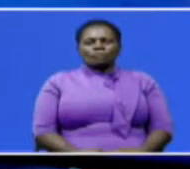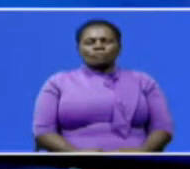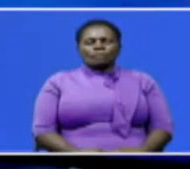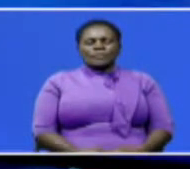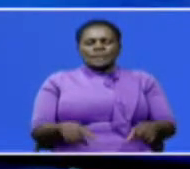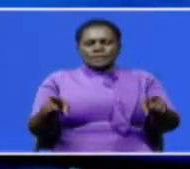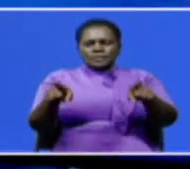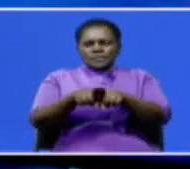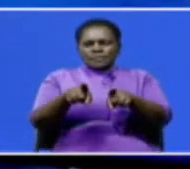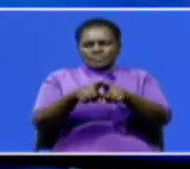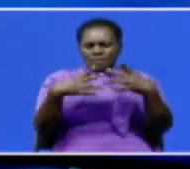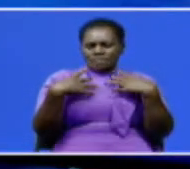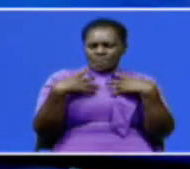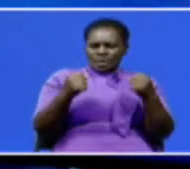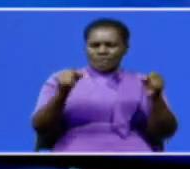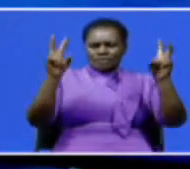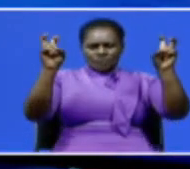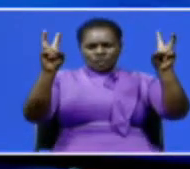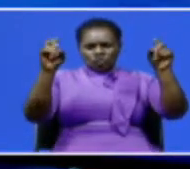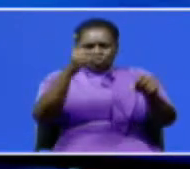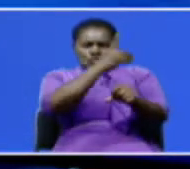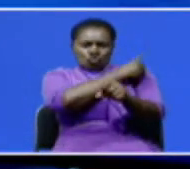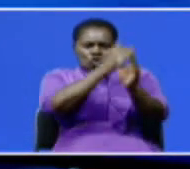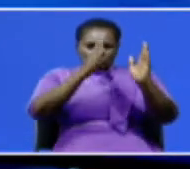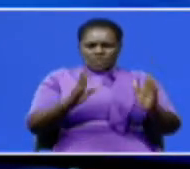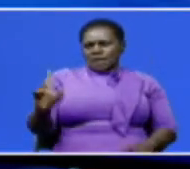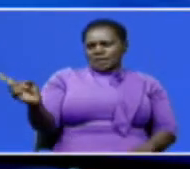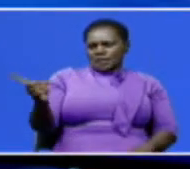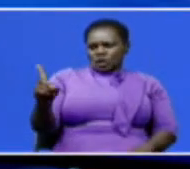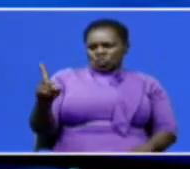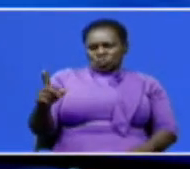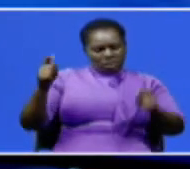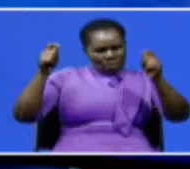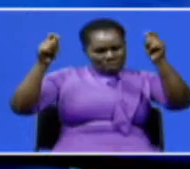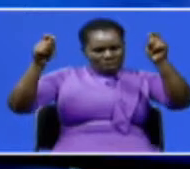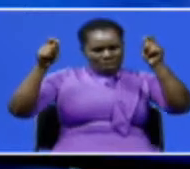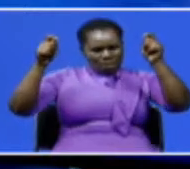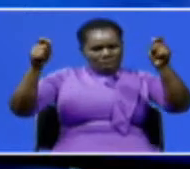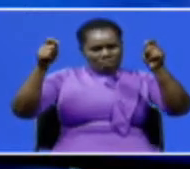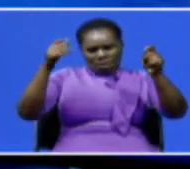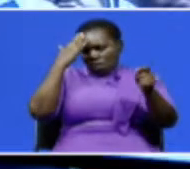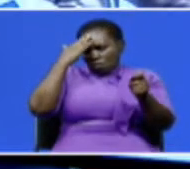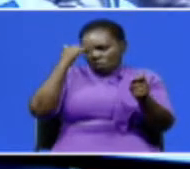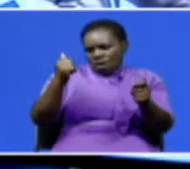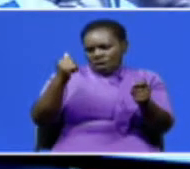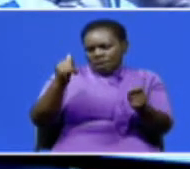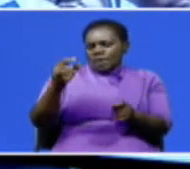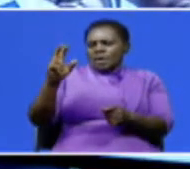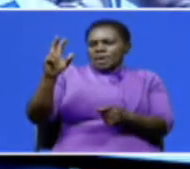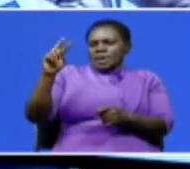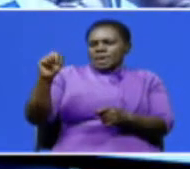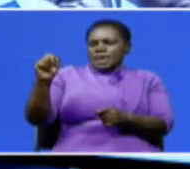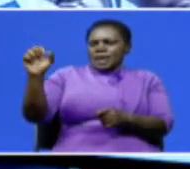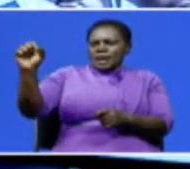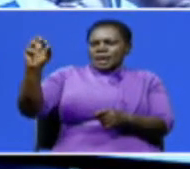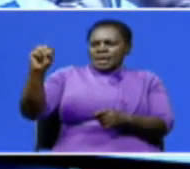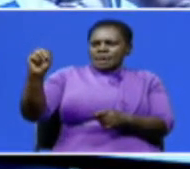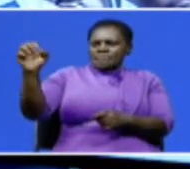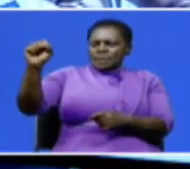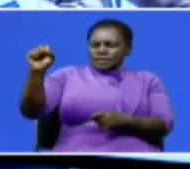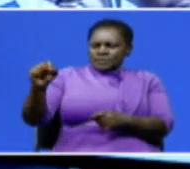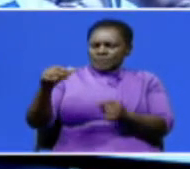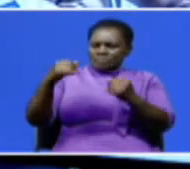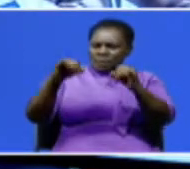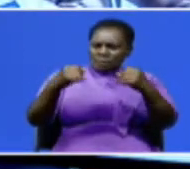Still on matters health, doctors in Nairobi County have downed their tools over failure by the Nairobi Metropolitan Services